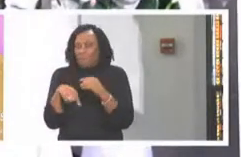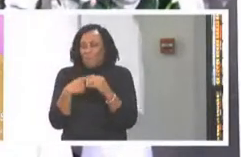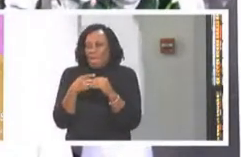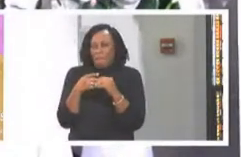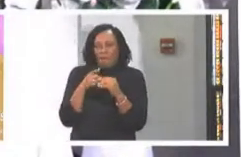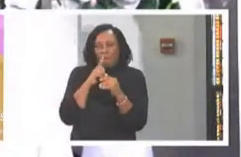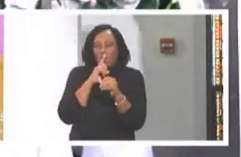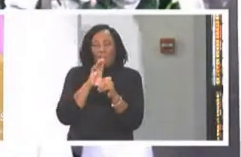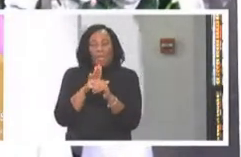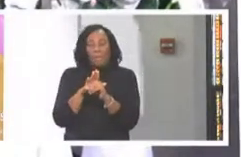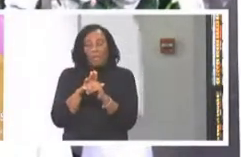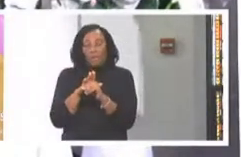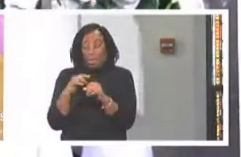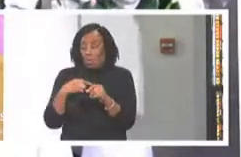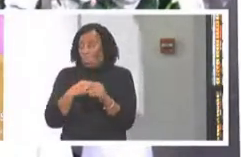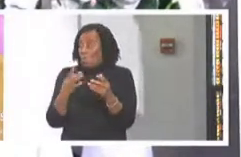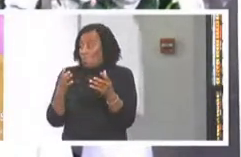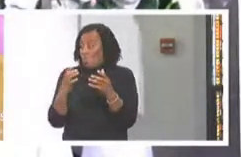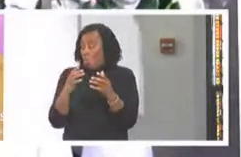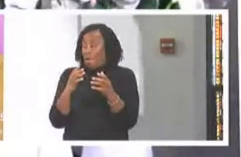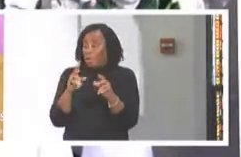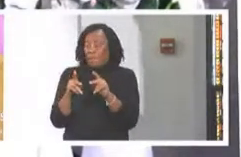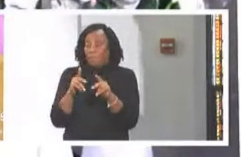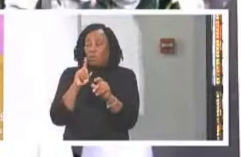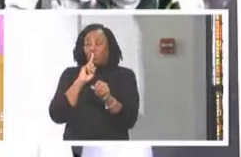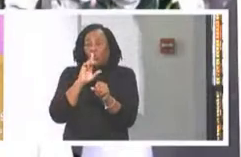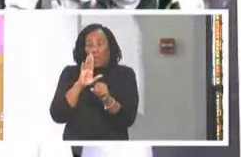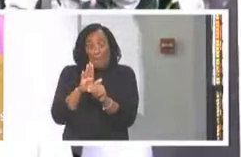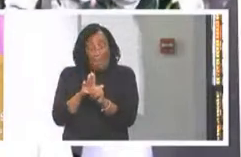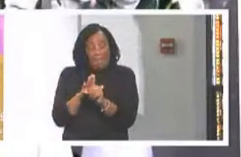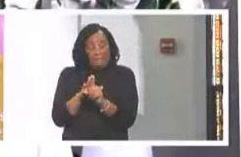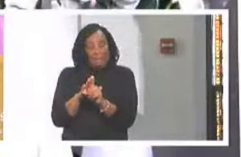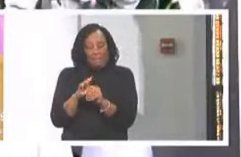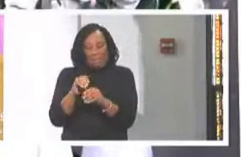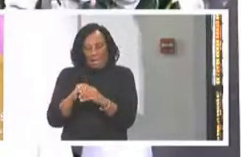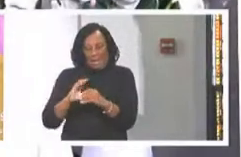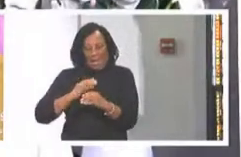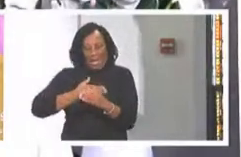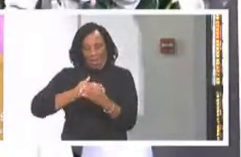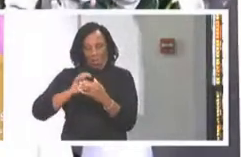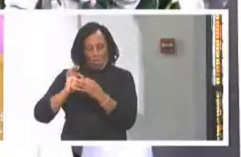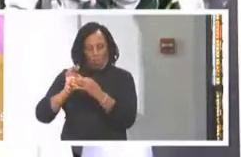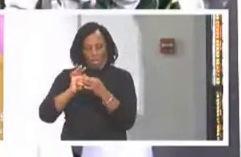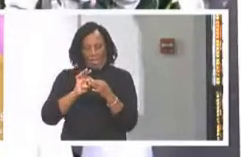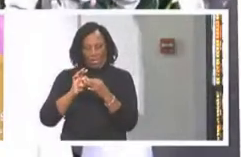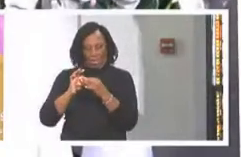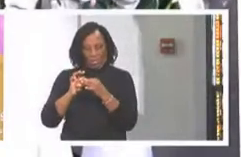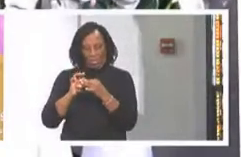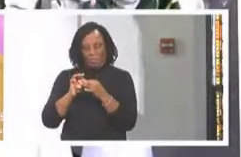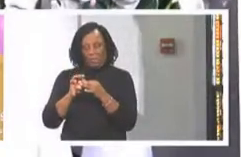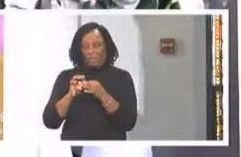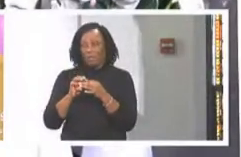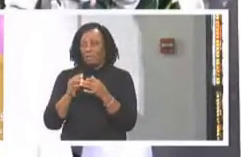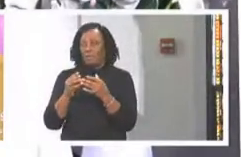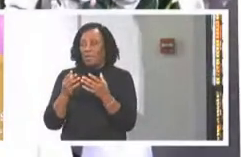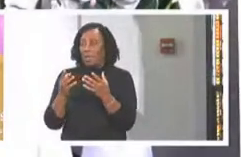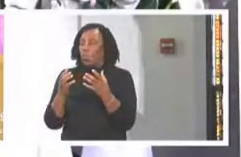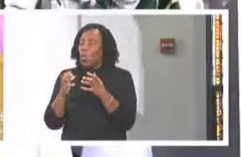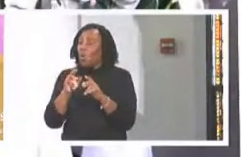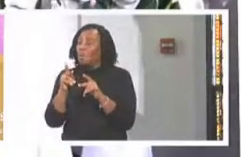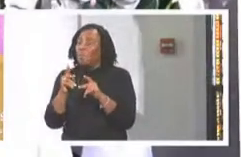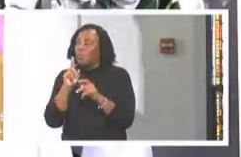We want people to commit to us in relationships, to the church that we say that we